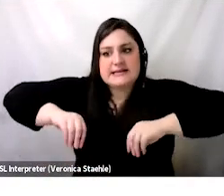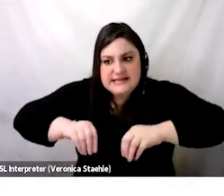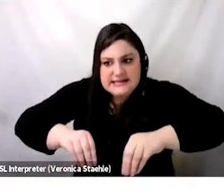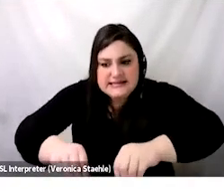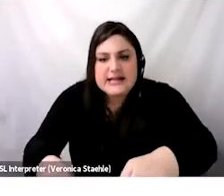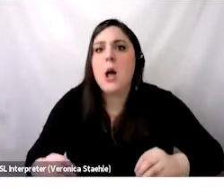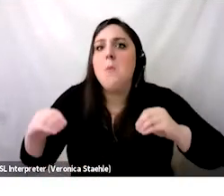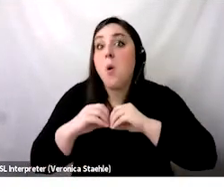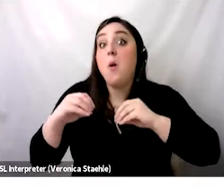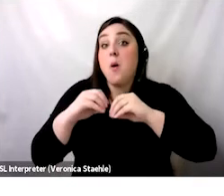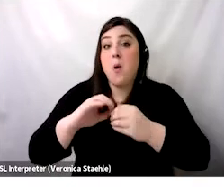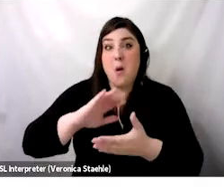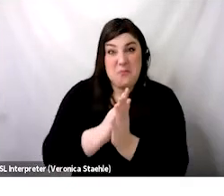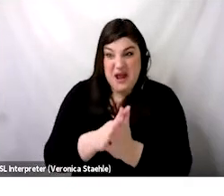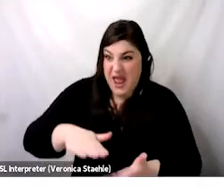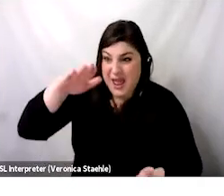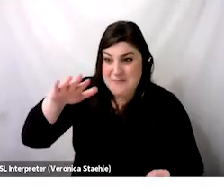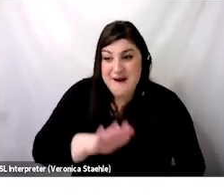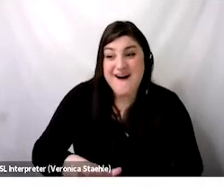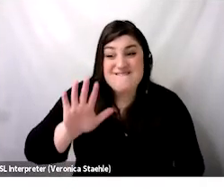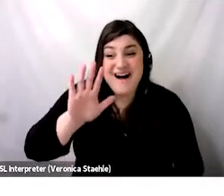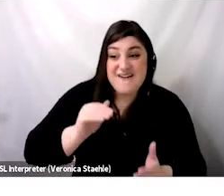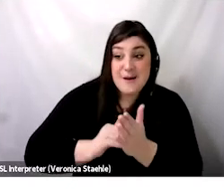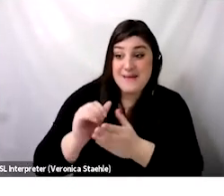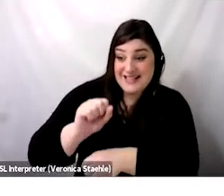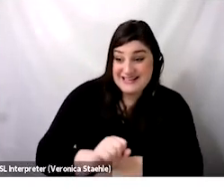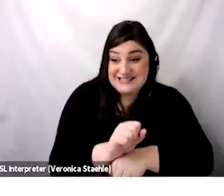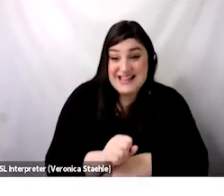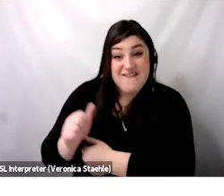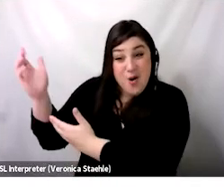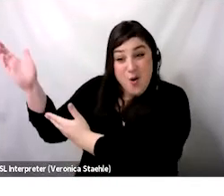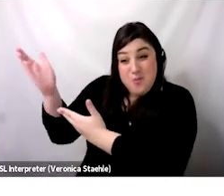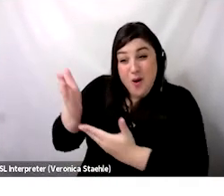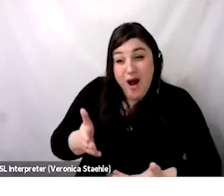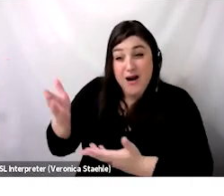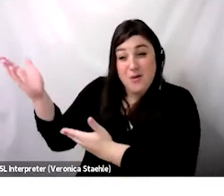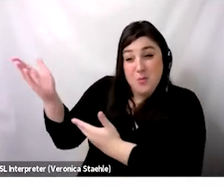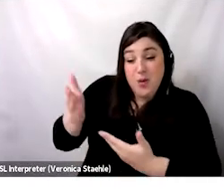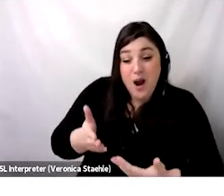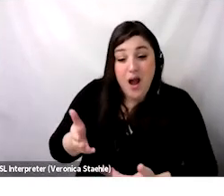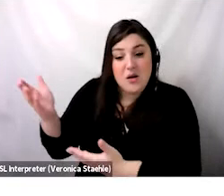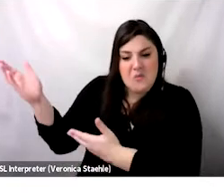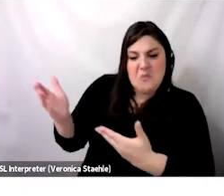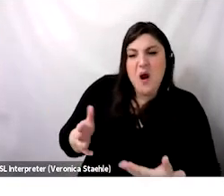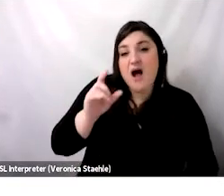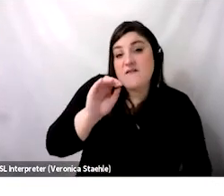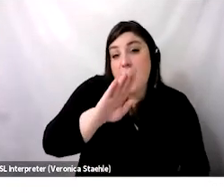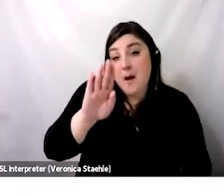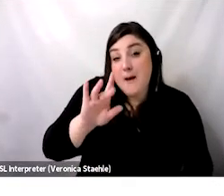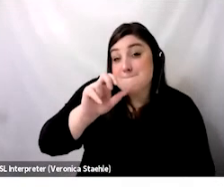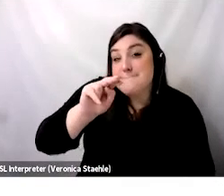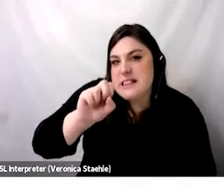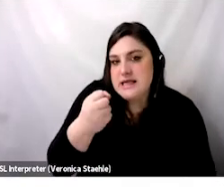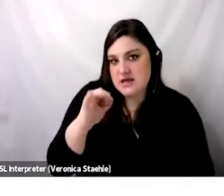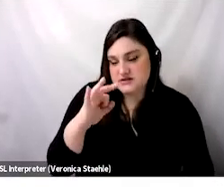million slaves entered the New World, bringing billions and billions of revenue, none of